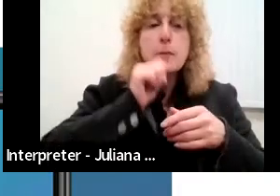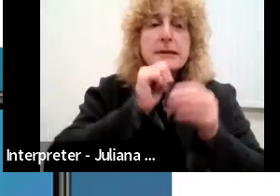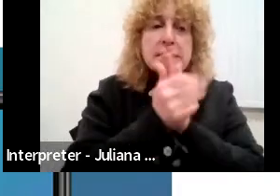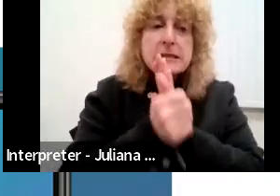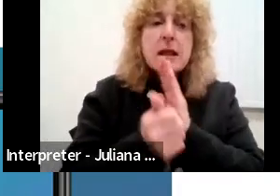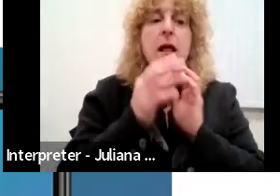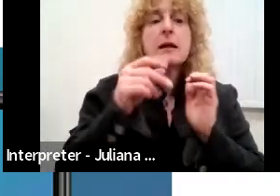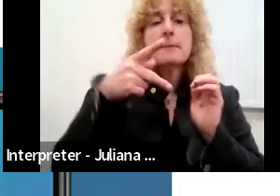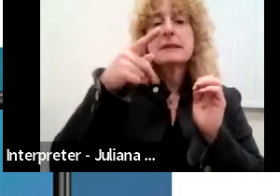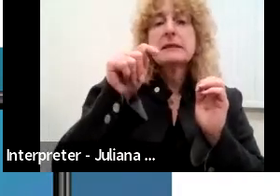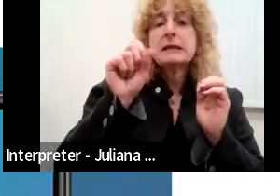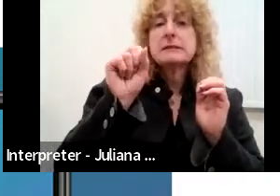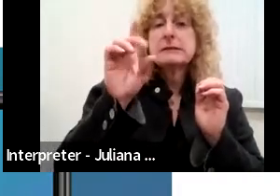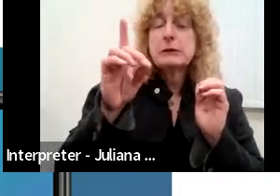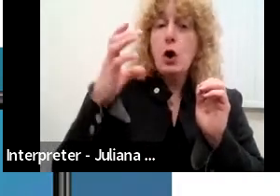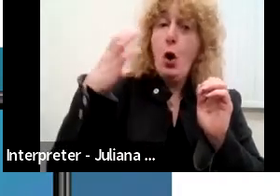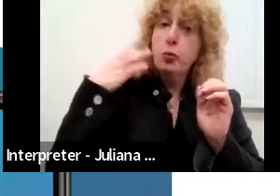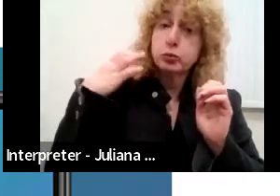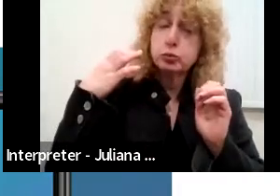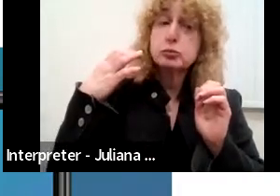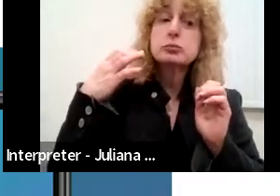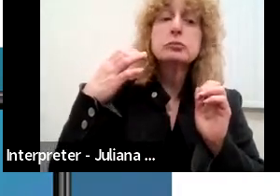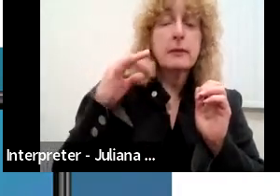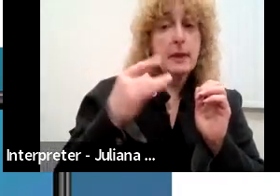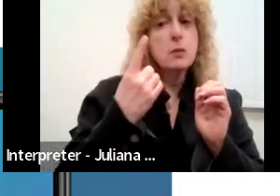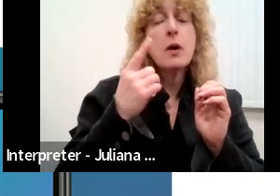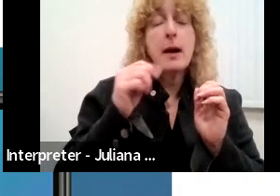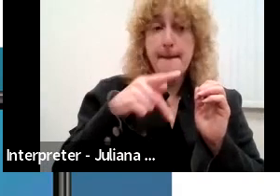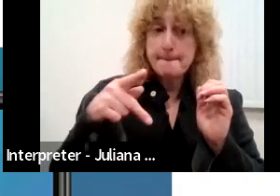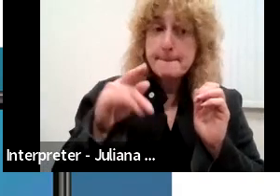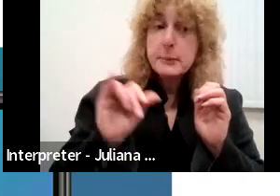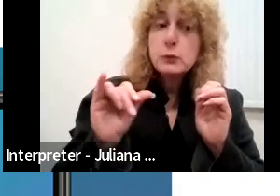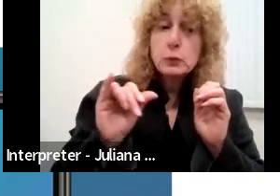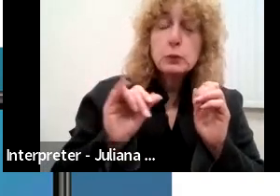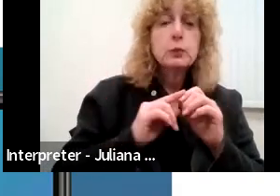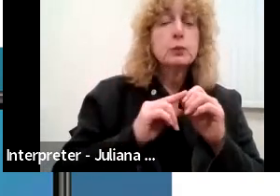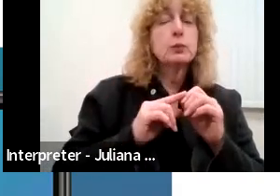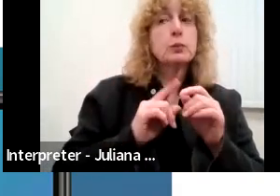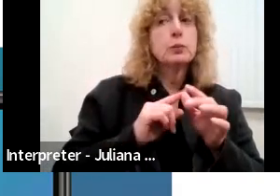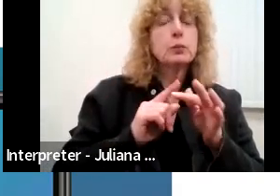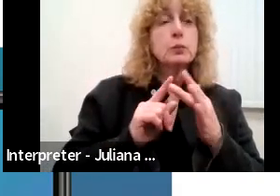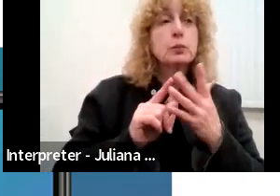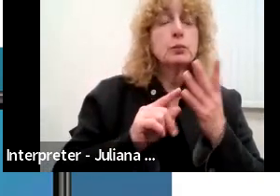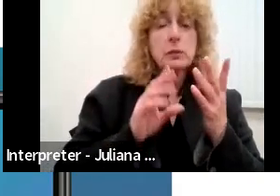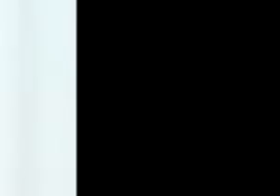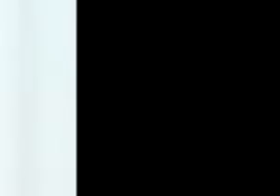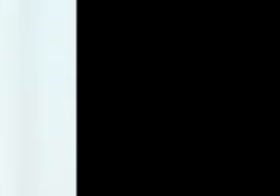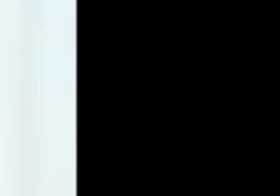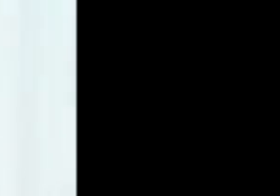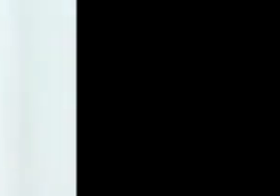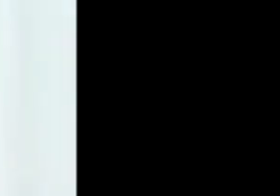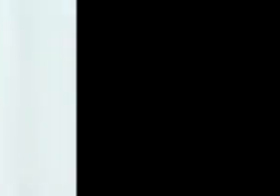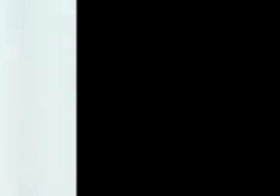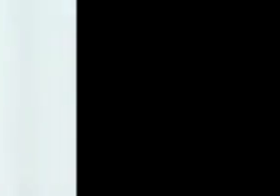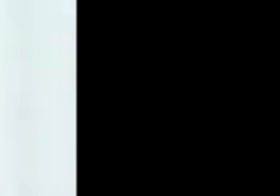the PTSD coach is one of those apps as well. And I did want to take a moment to